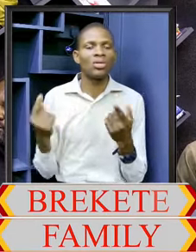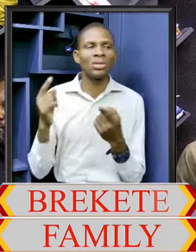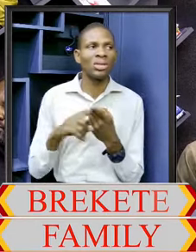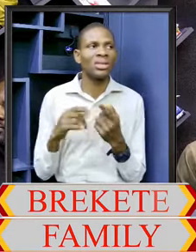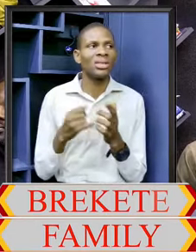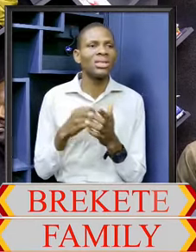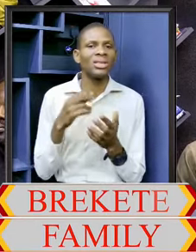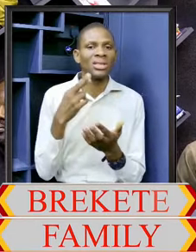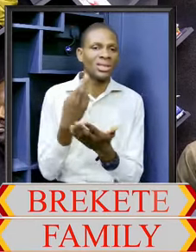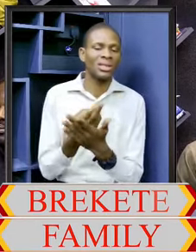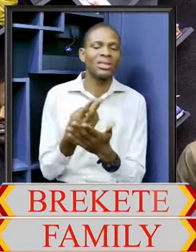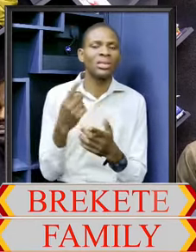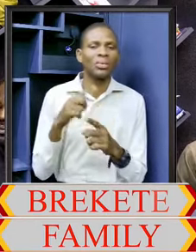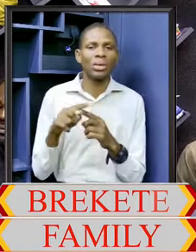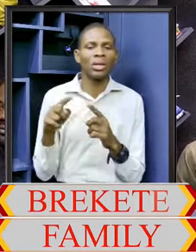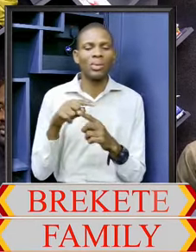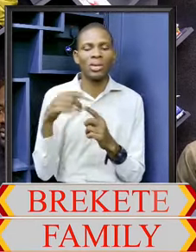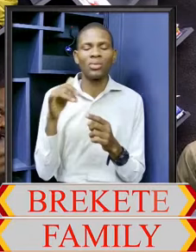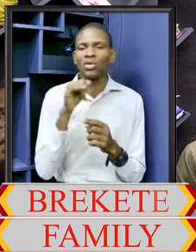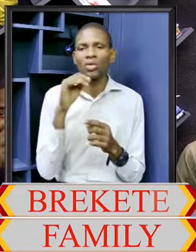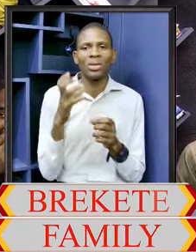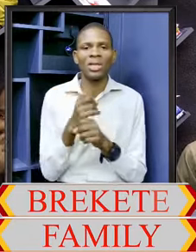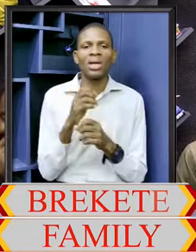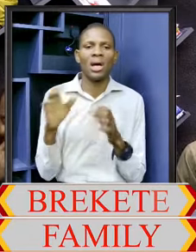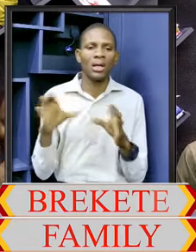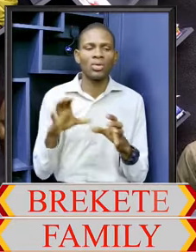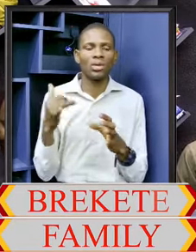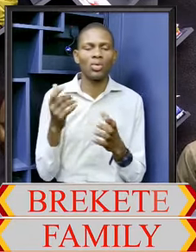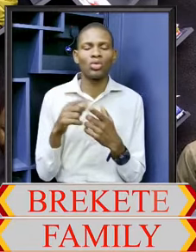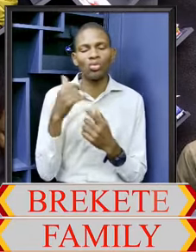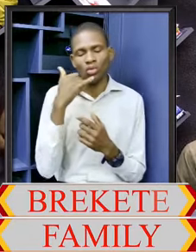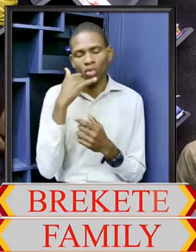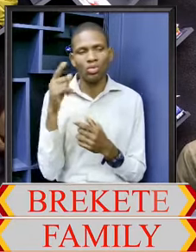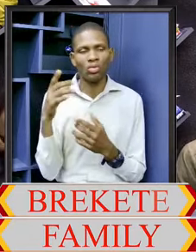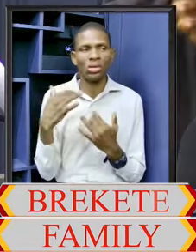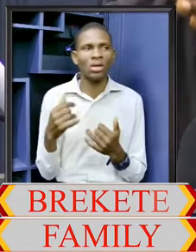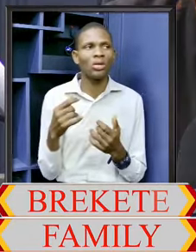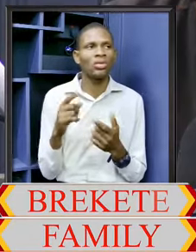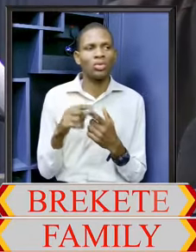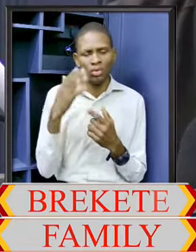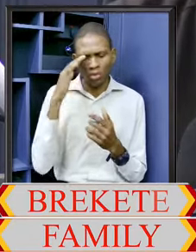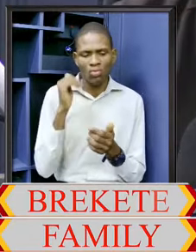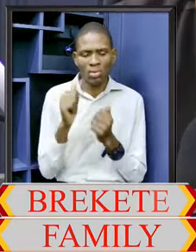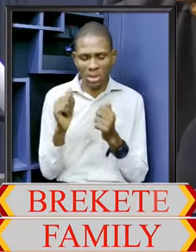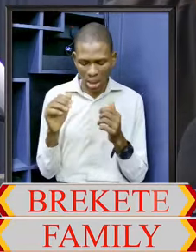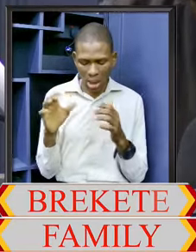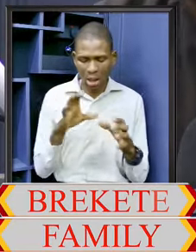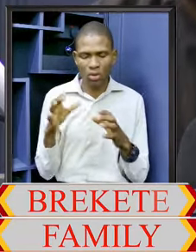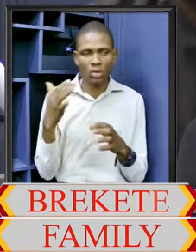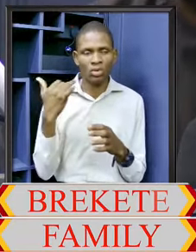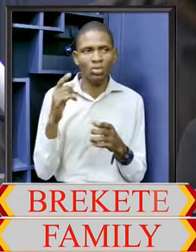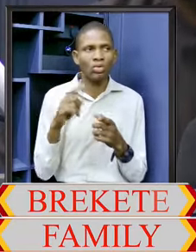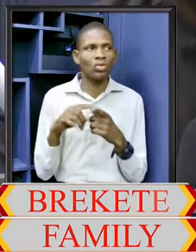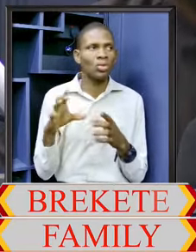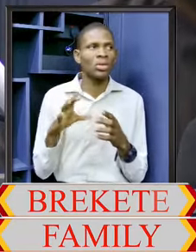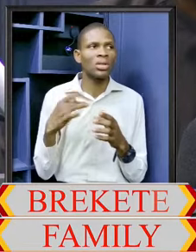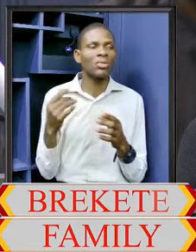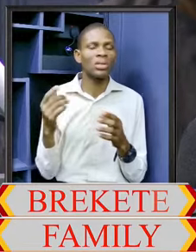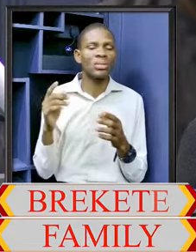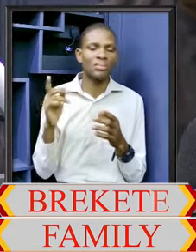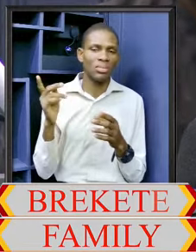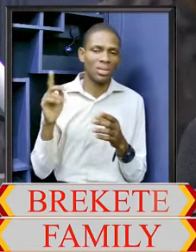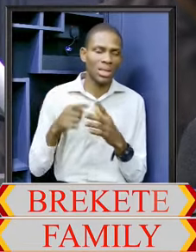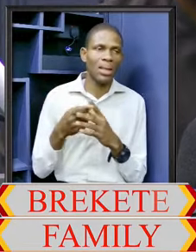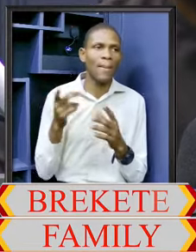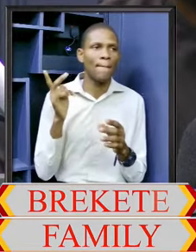reach when they no go fit take action. They won't make them talk with Ona now to know which action where they go take. They go begin plan and know,